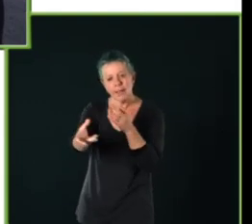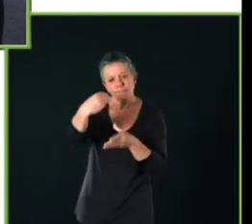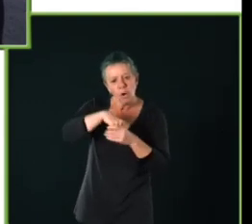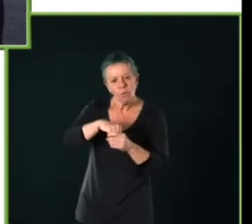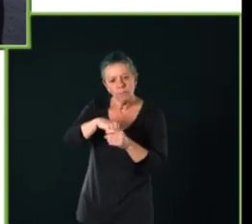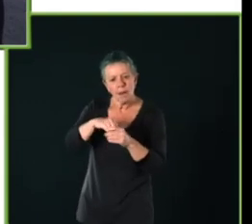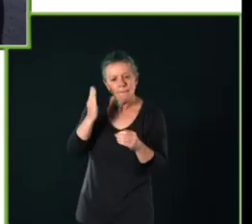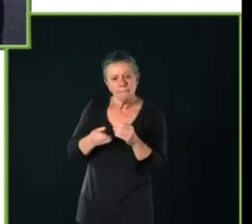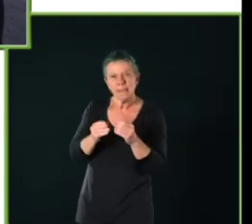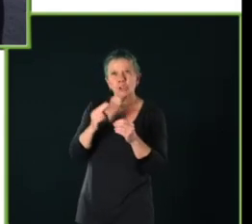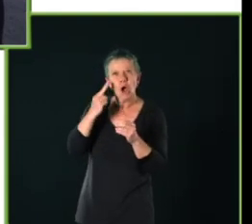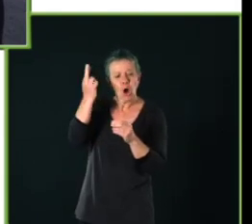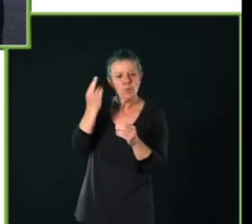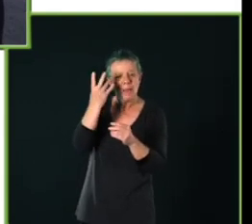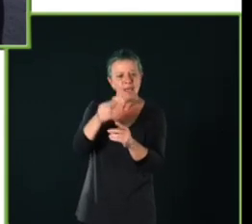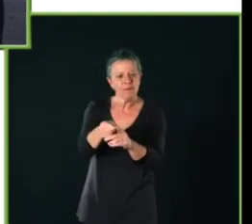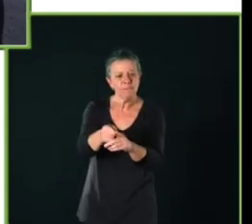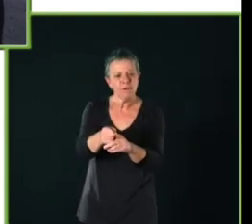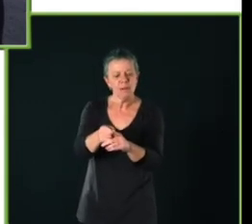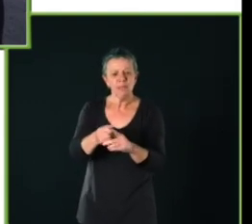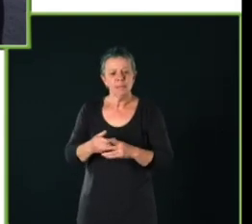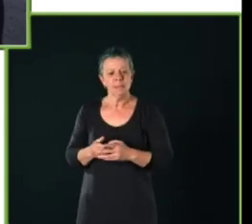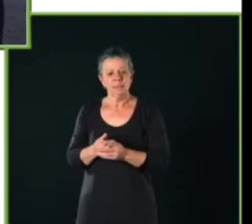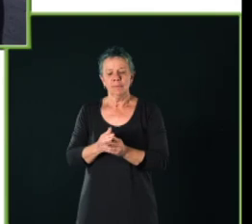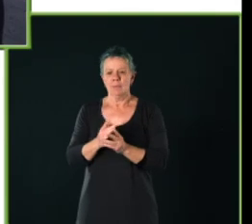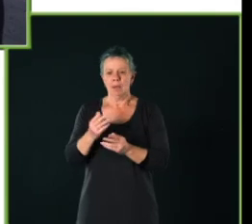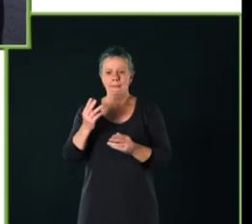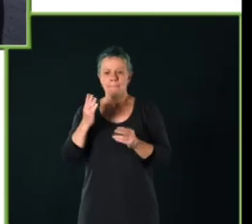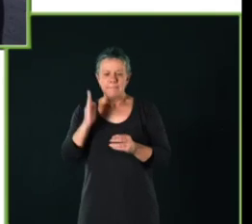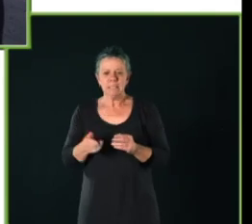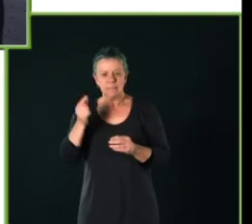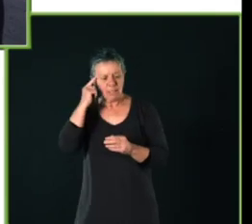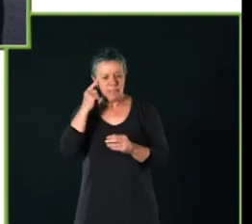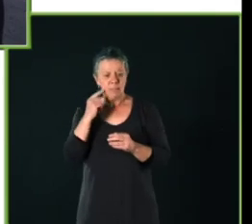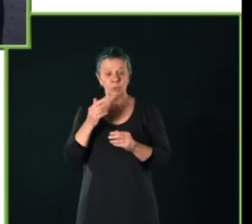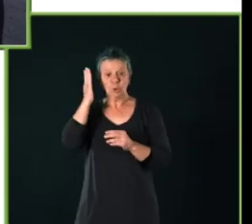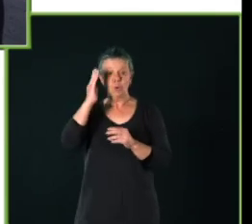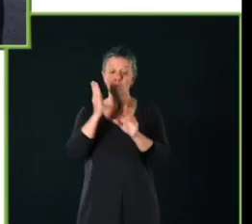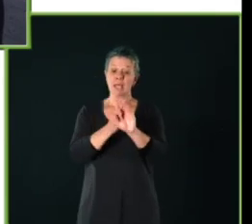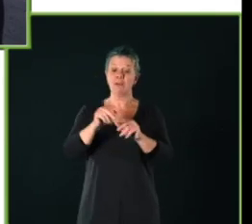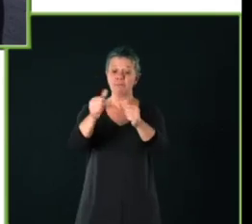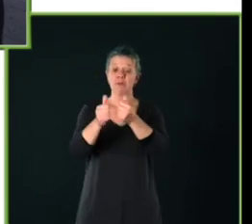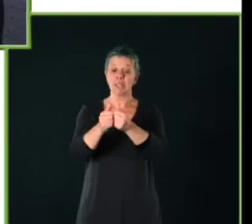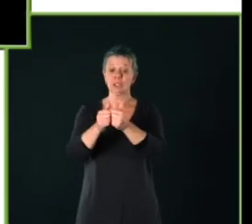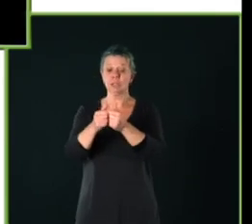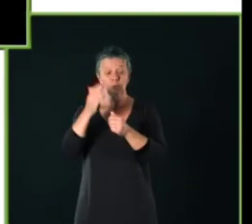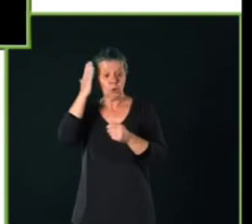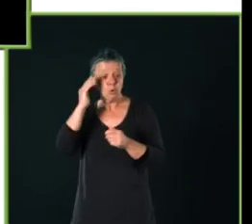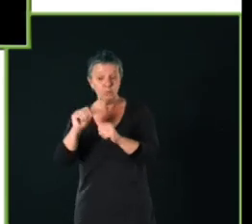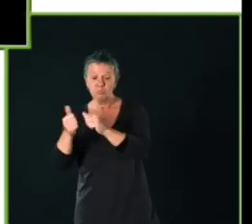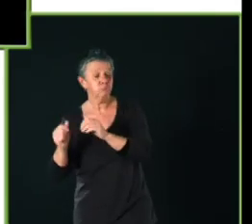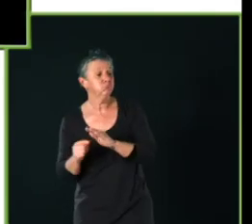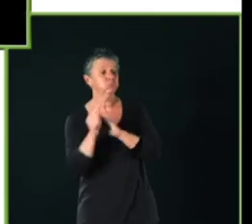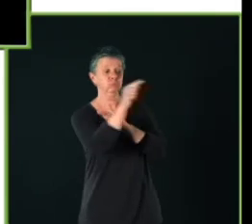hope. They need to be able to figure out at the end of the school year they can go and have a job, a well-paying job, when they go